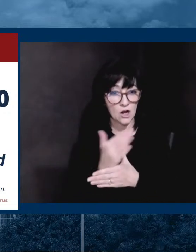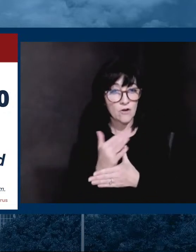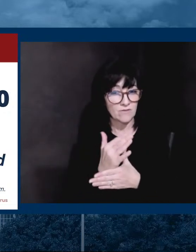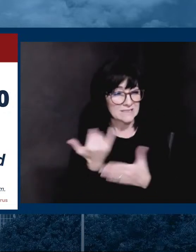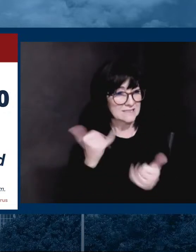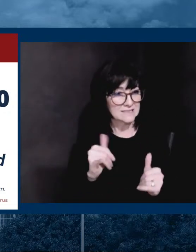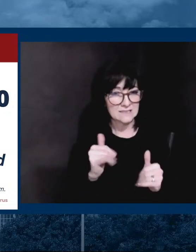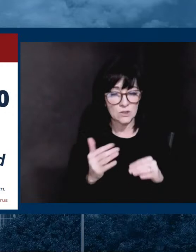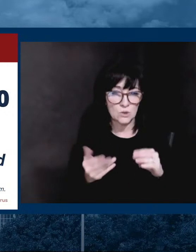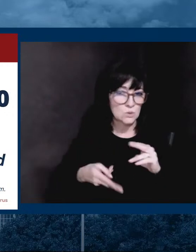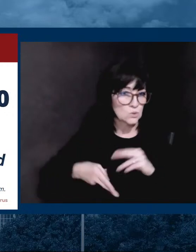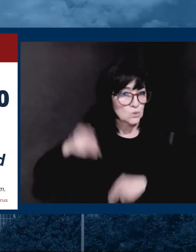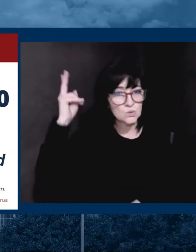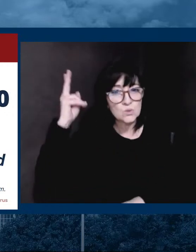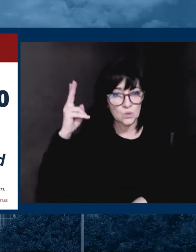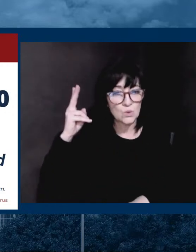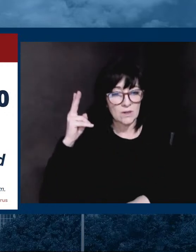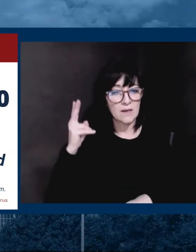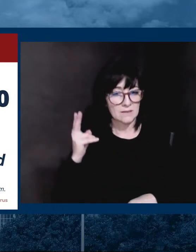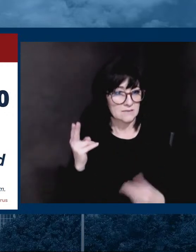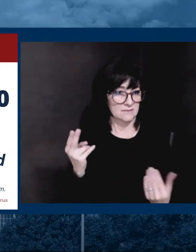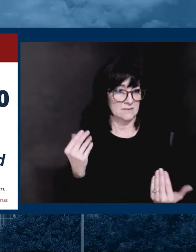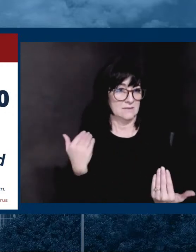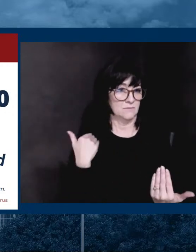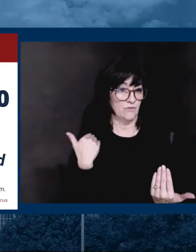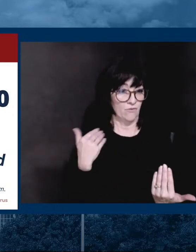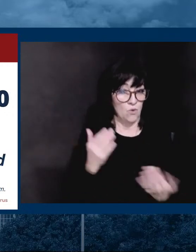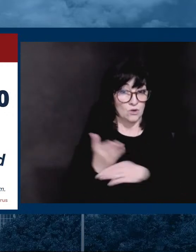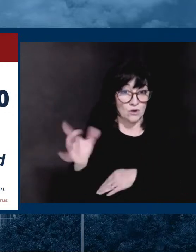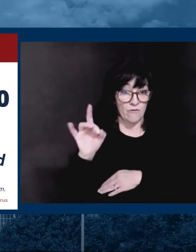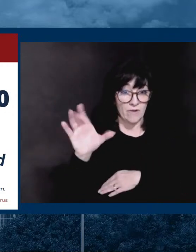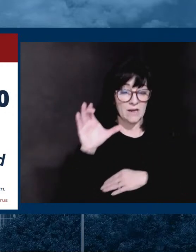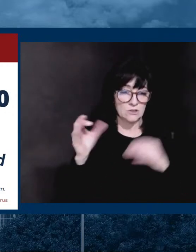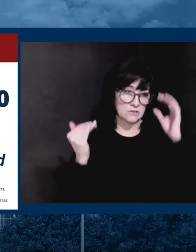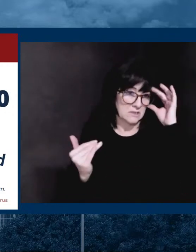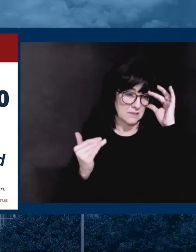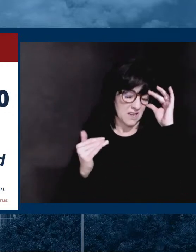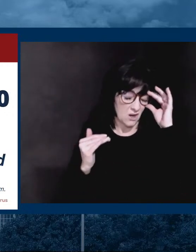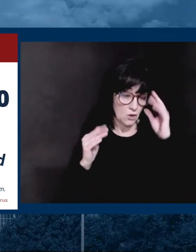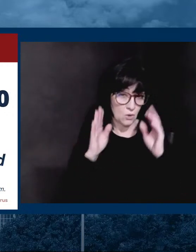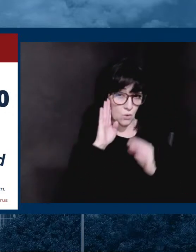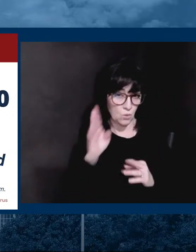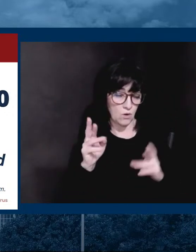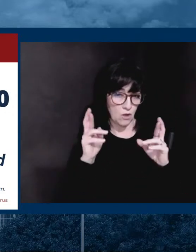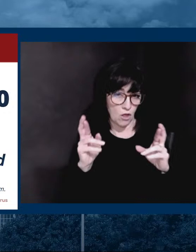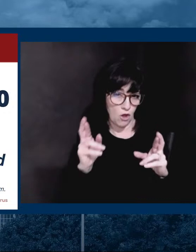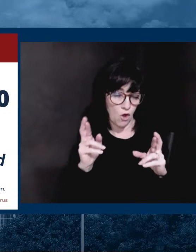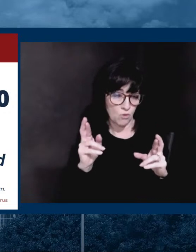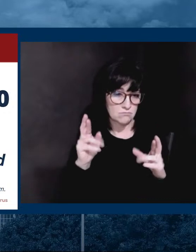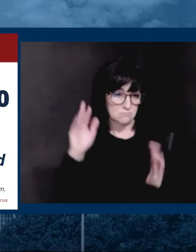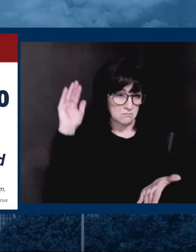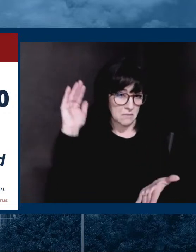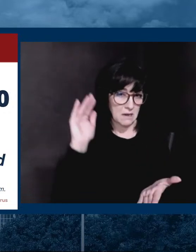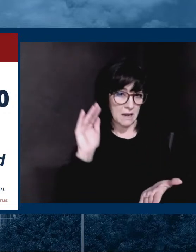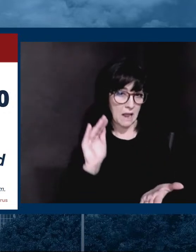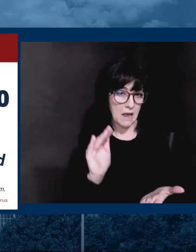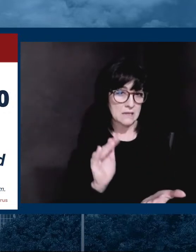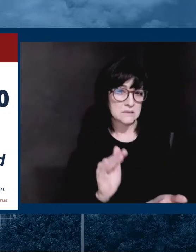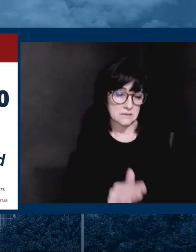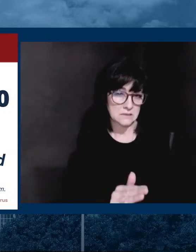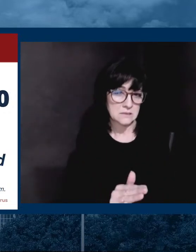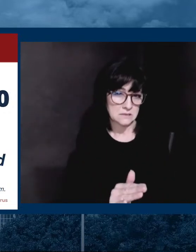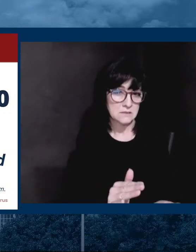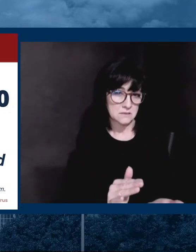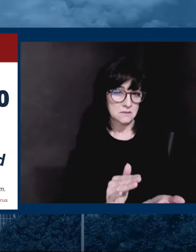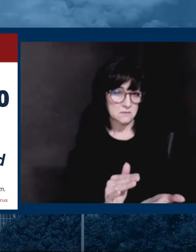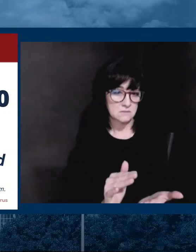over 800 there for a while. We're flattening out a little bit, and hopefully we'll peak out soon and head down the other